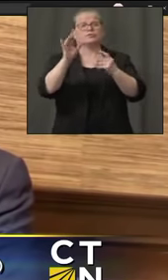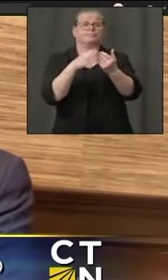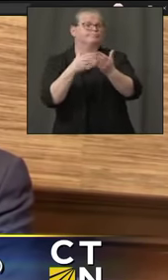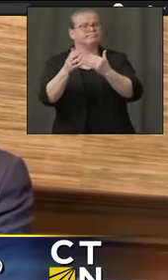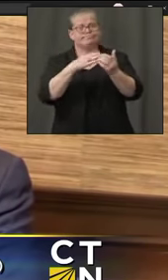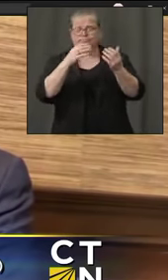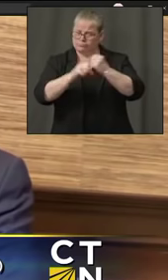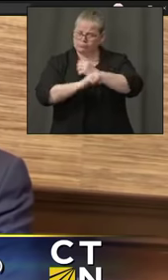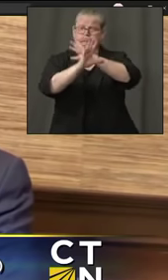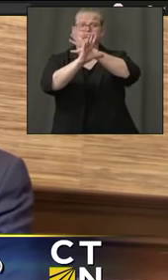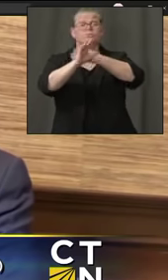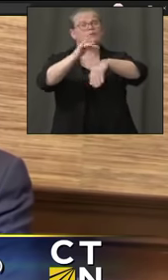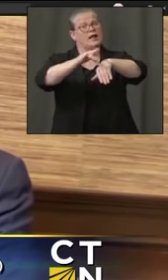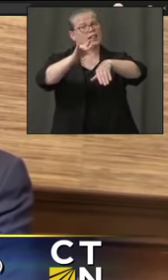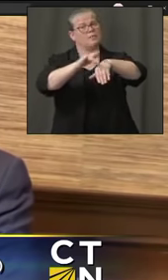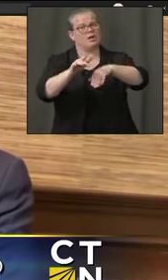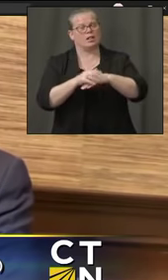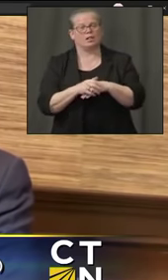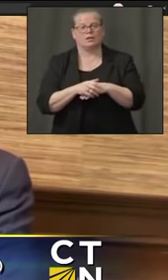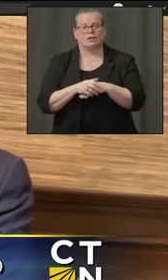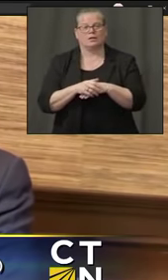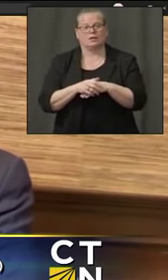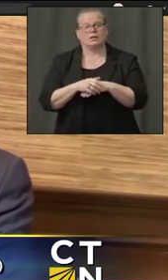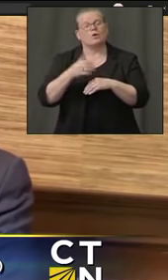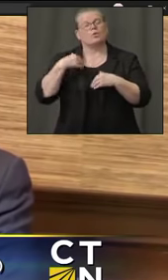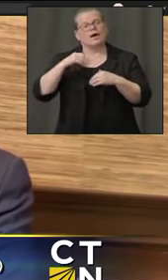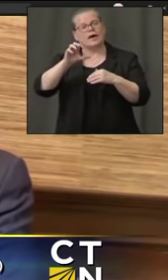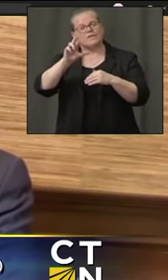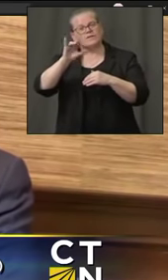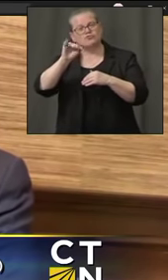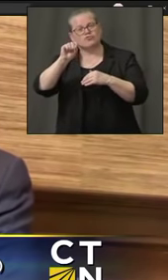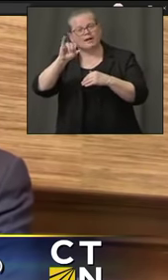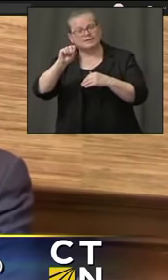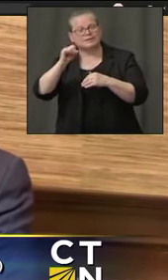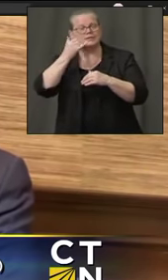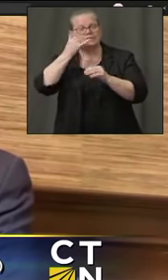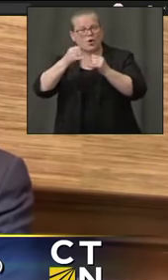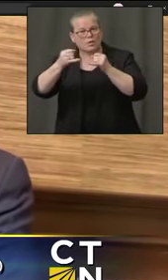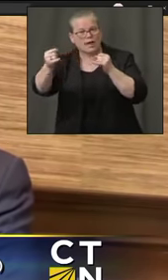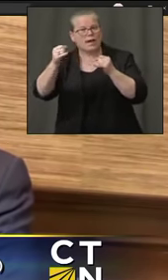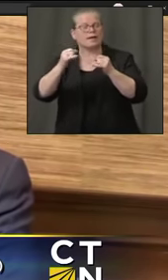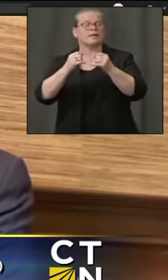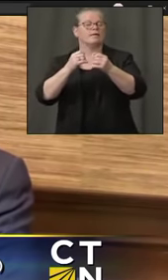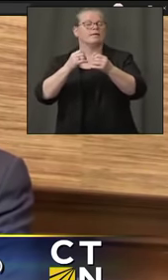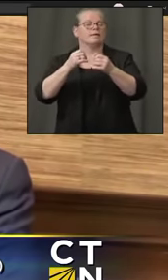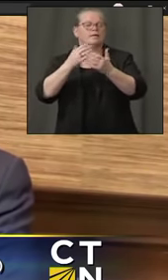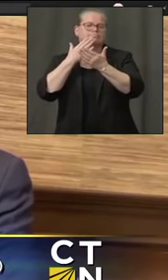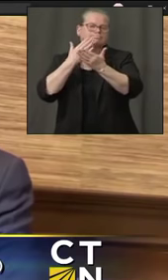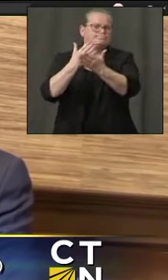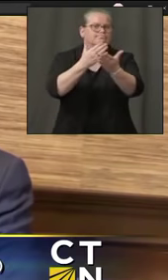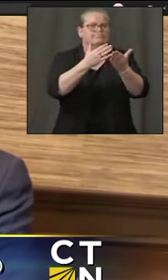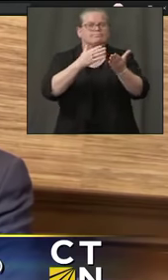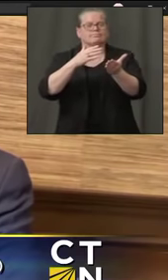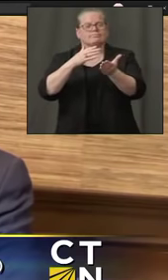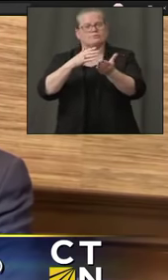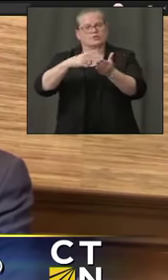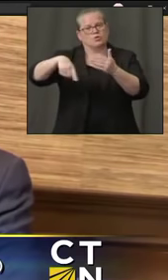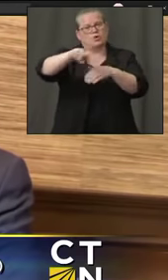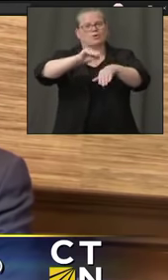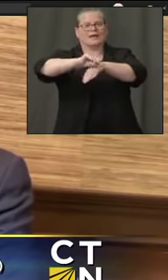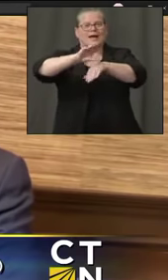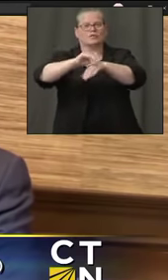an Hour, who are the partners who are supporting this effort and doing incredible work to provide mental health services for those on the front